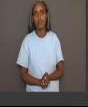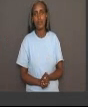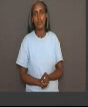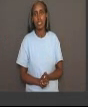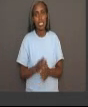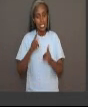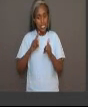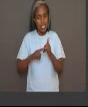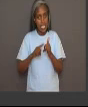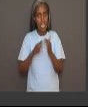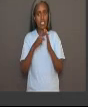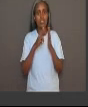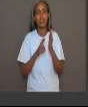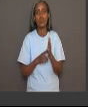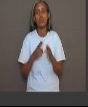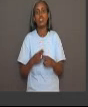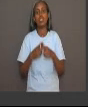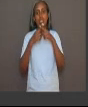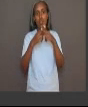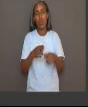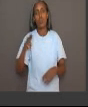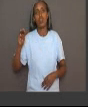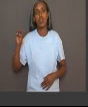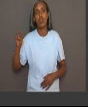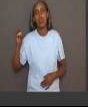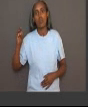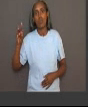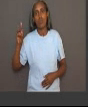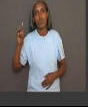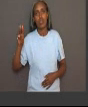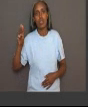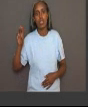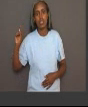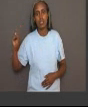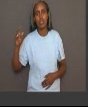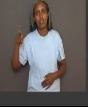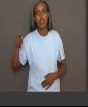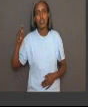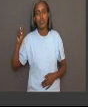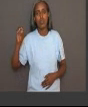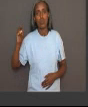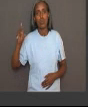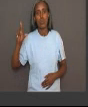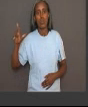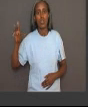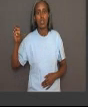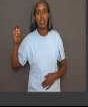The last rule is called the modus tollens ponens.